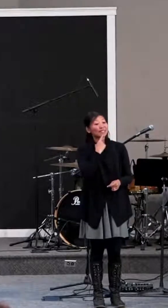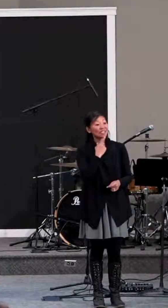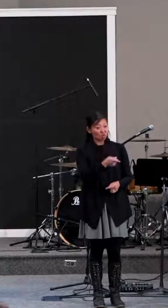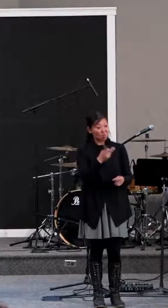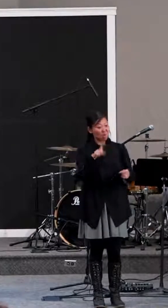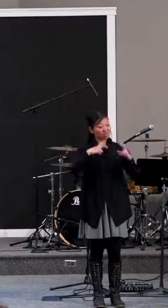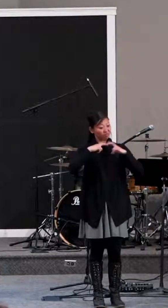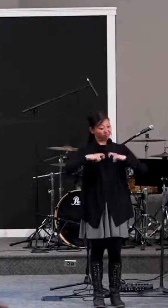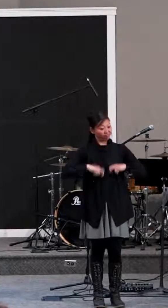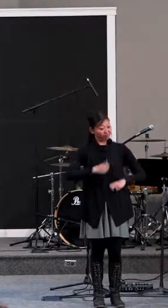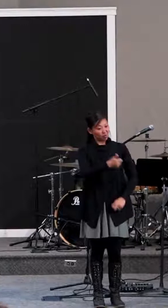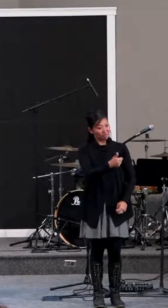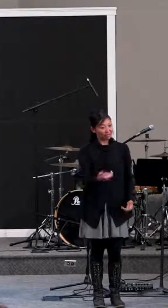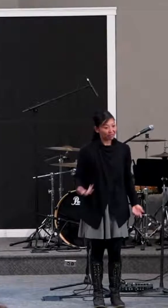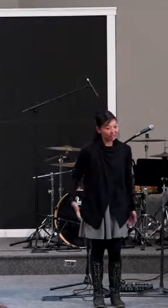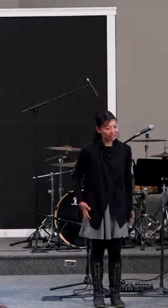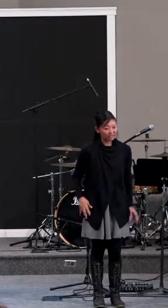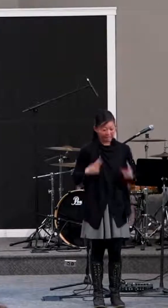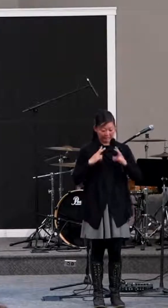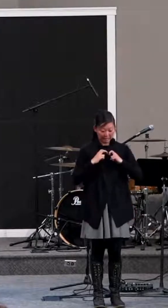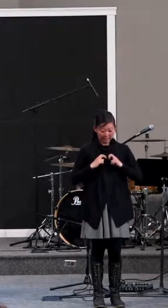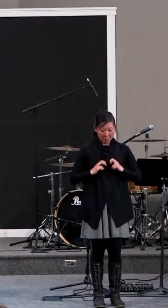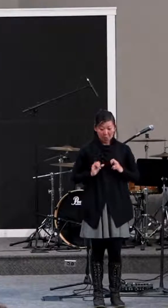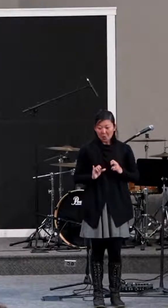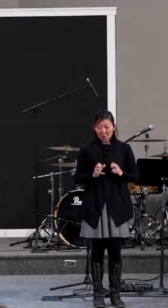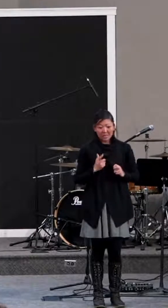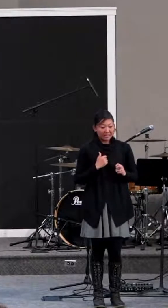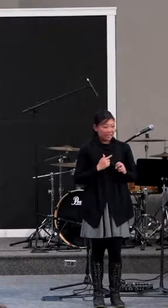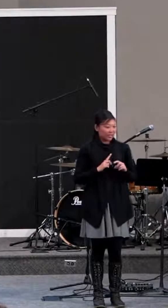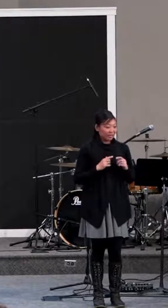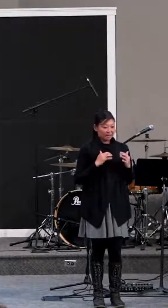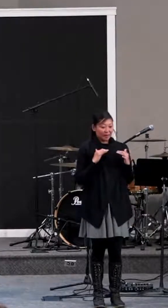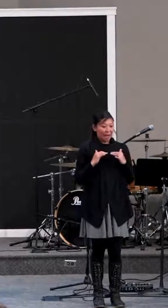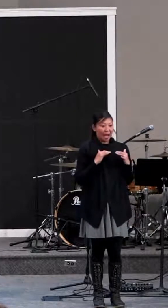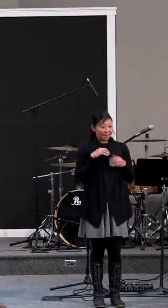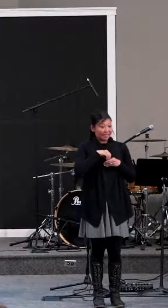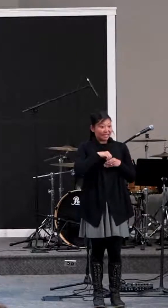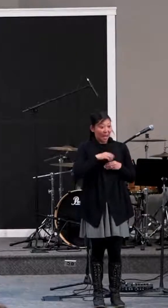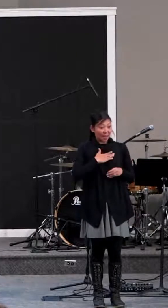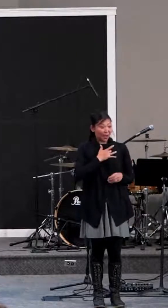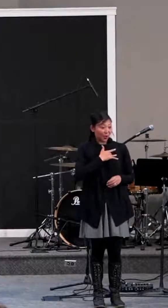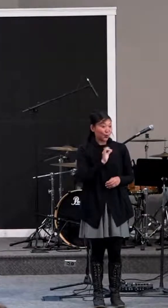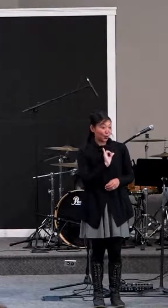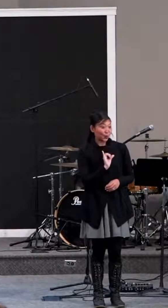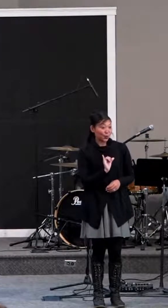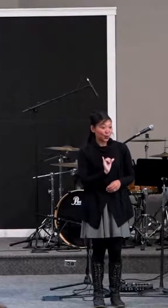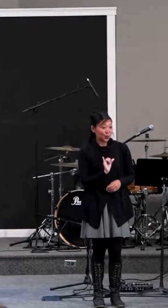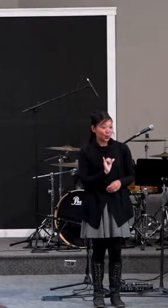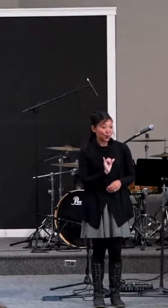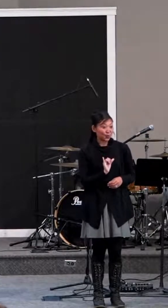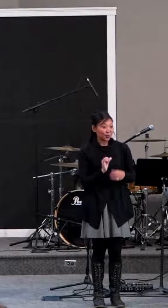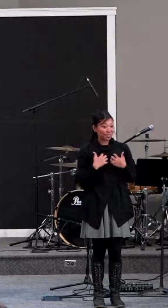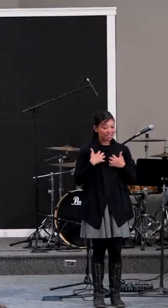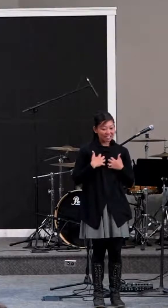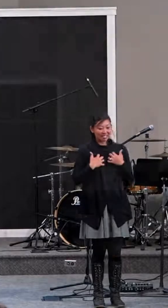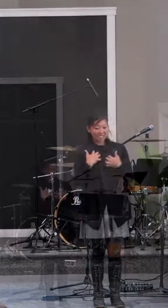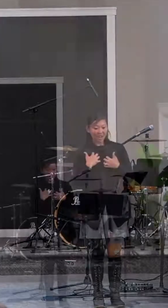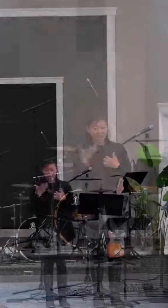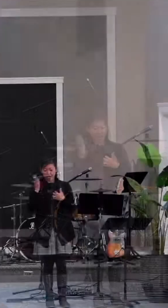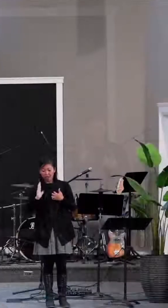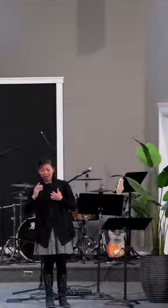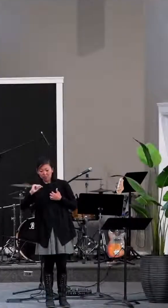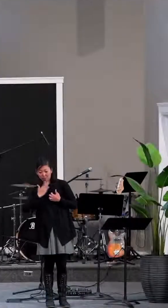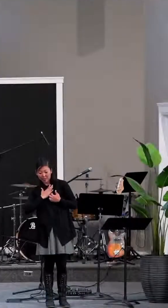when we do, we realize that there is a completely different battle that is raging within us, simultaneous with the conflict that's raging among